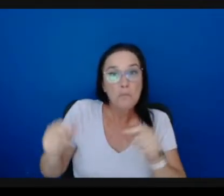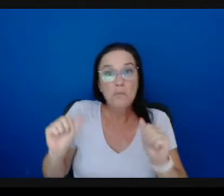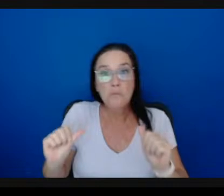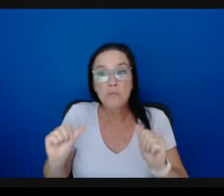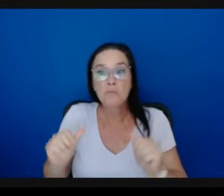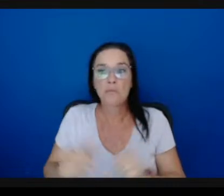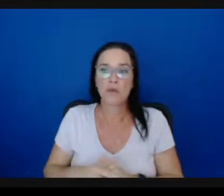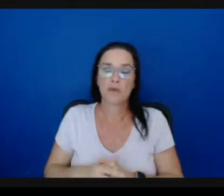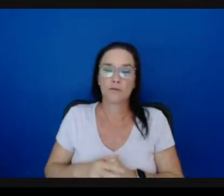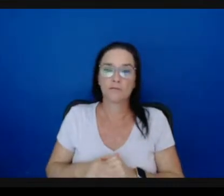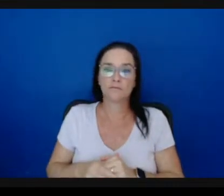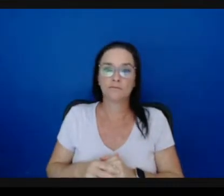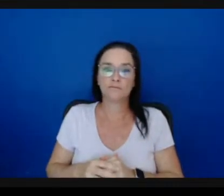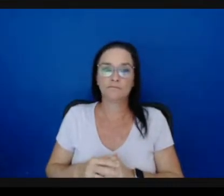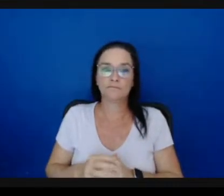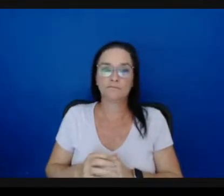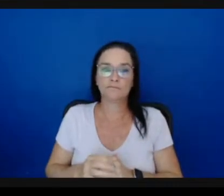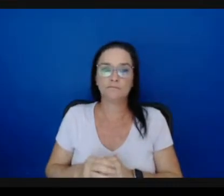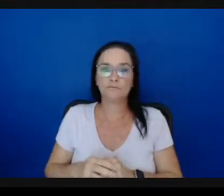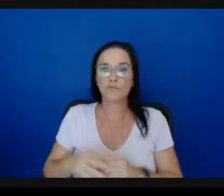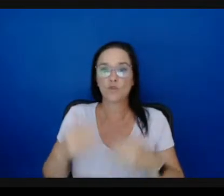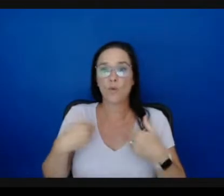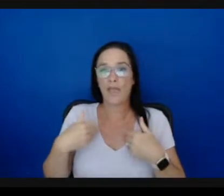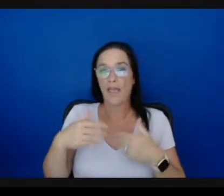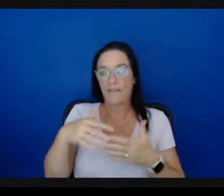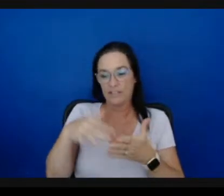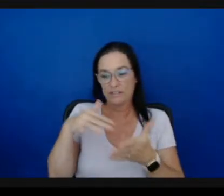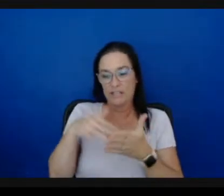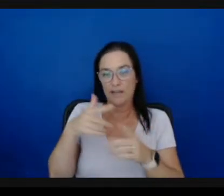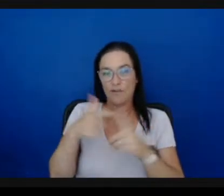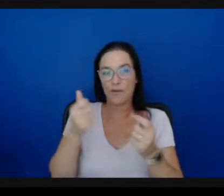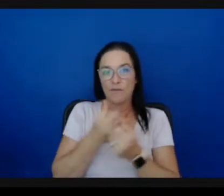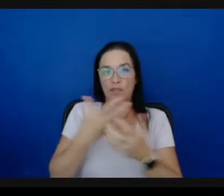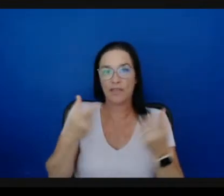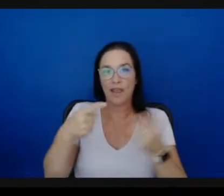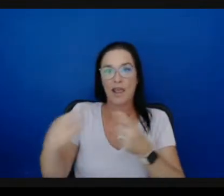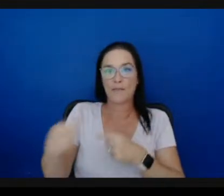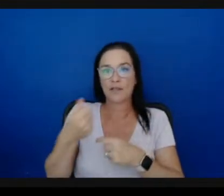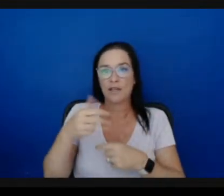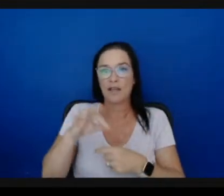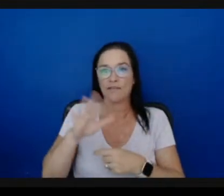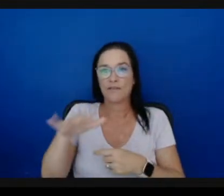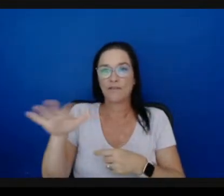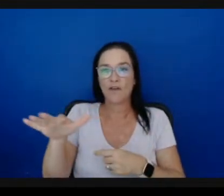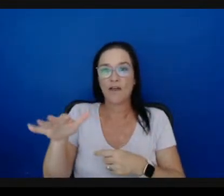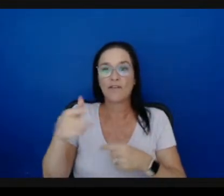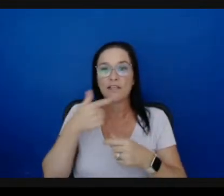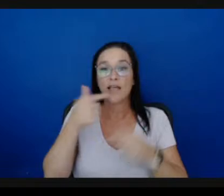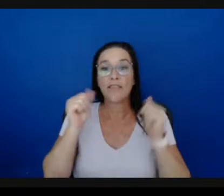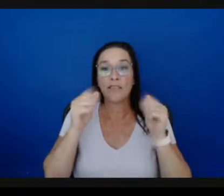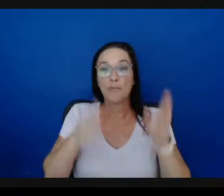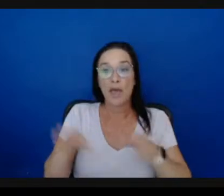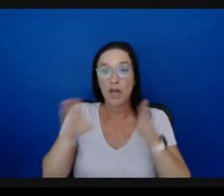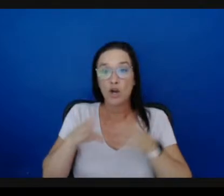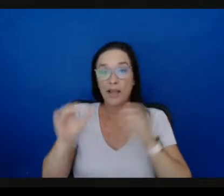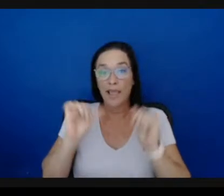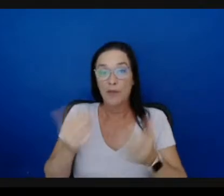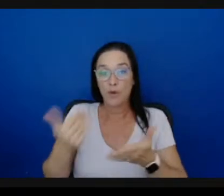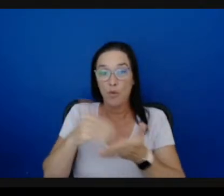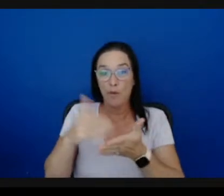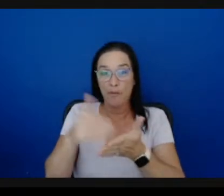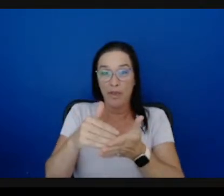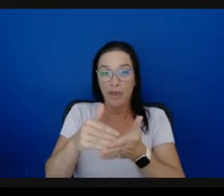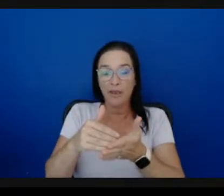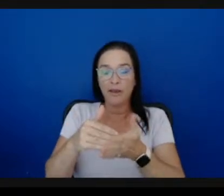happened in 1955. And one of the early things we said was the patterns could repeat, and you should be prepared to be gone